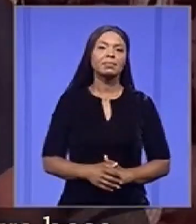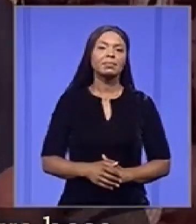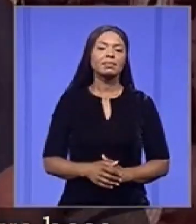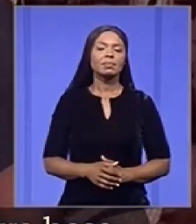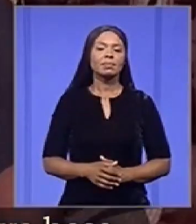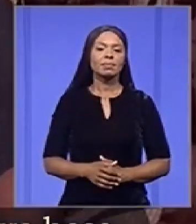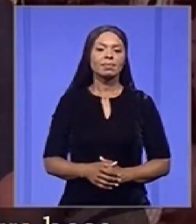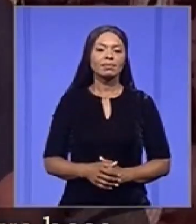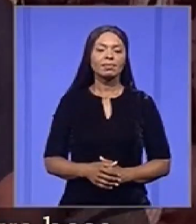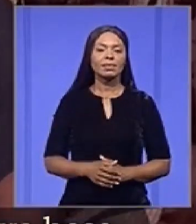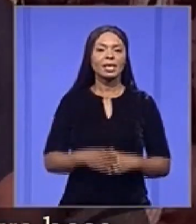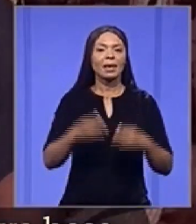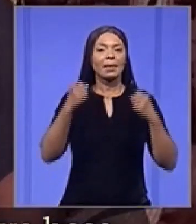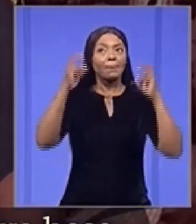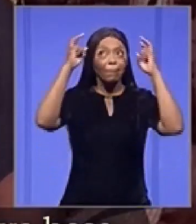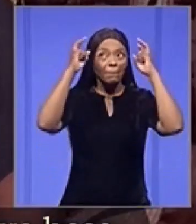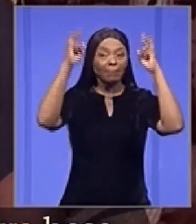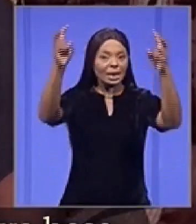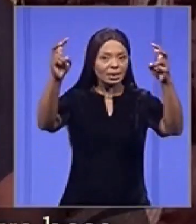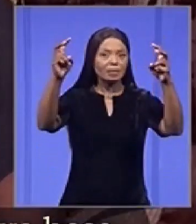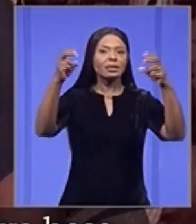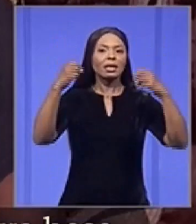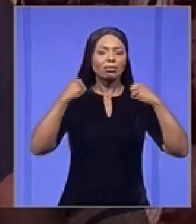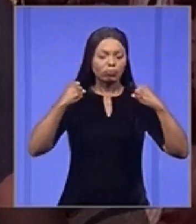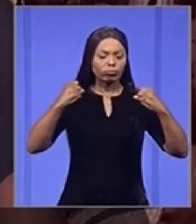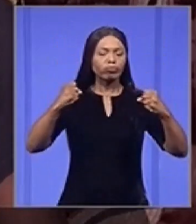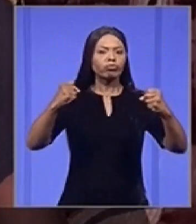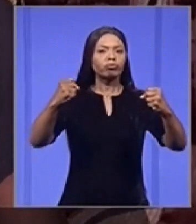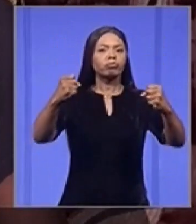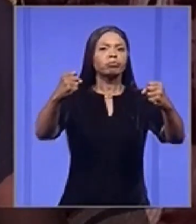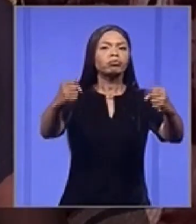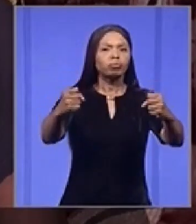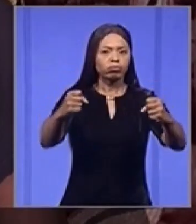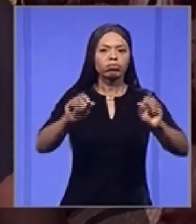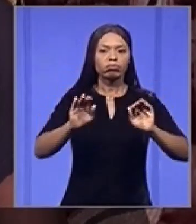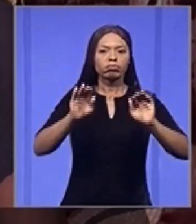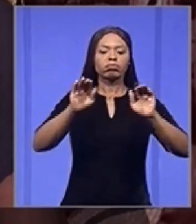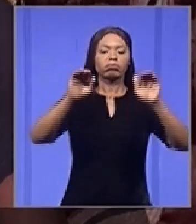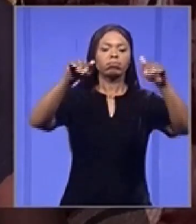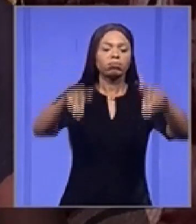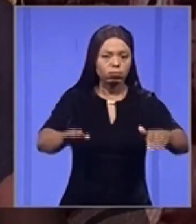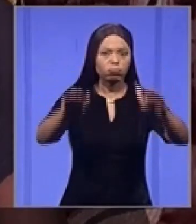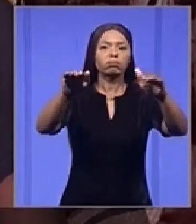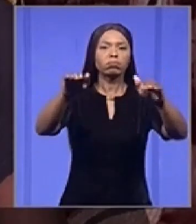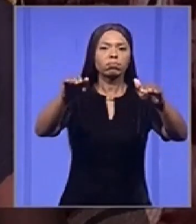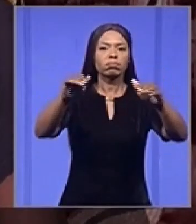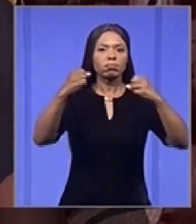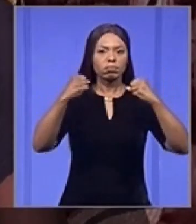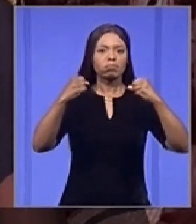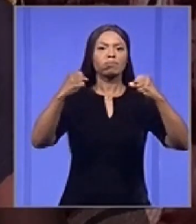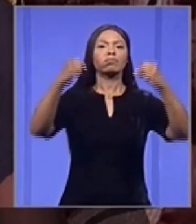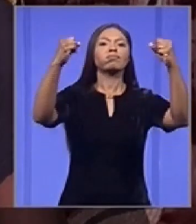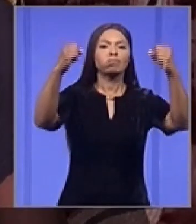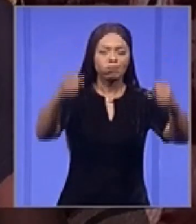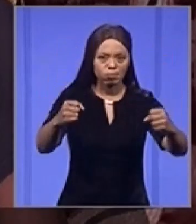Bese e tsamile e be e tsena mo hampong be ga godimo be tsamaya